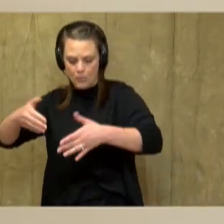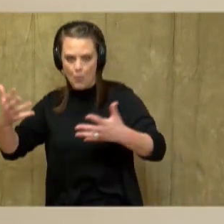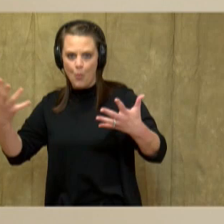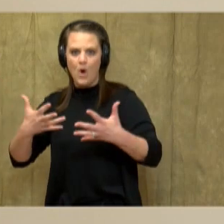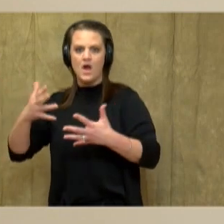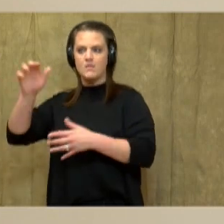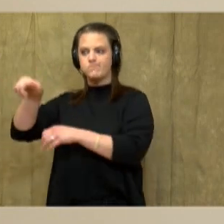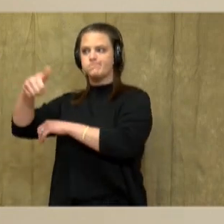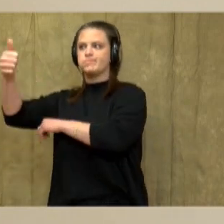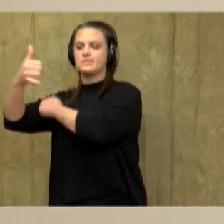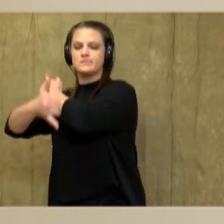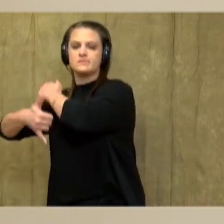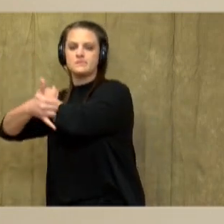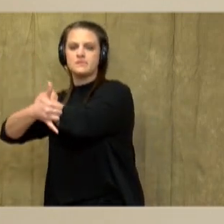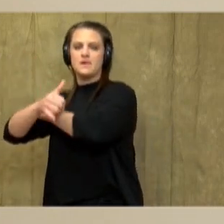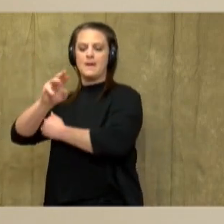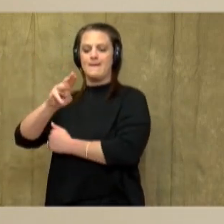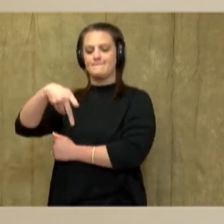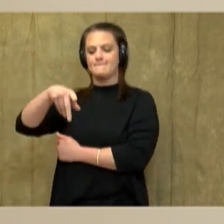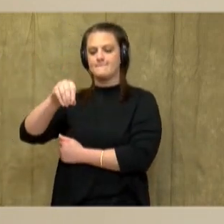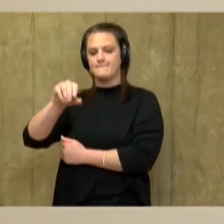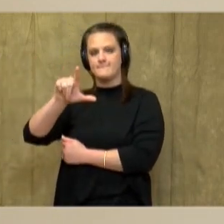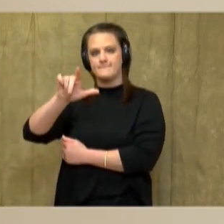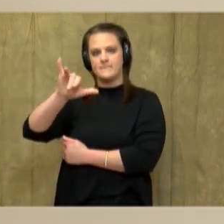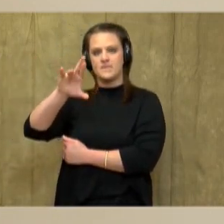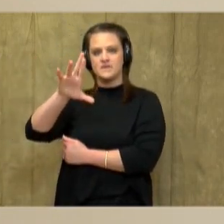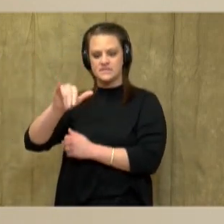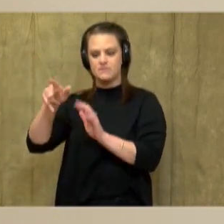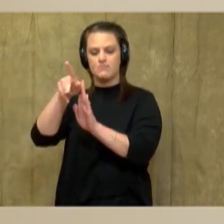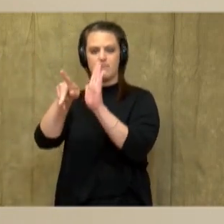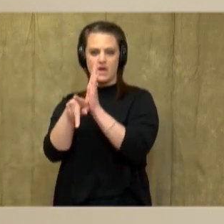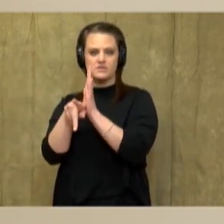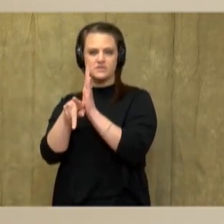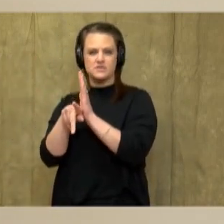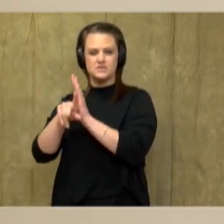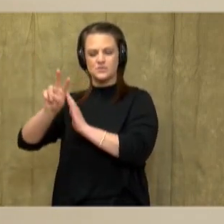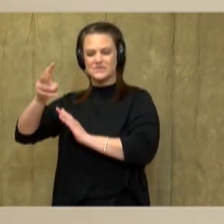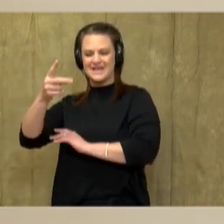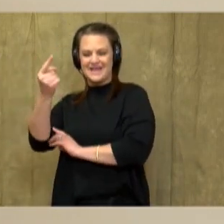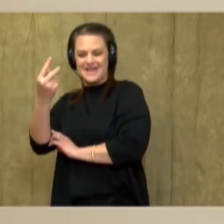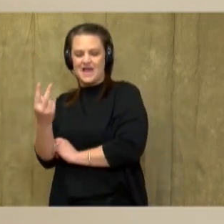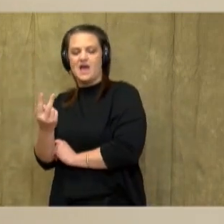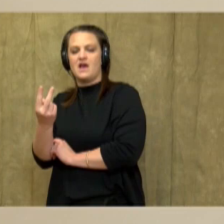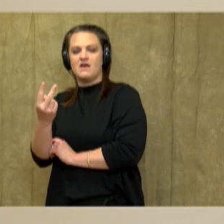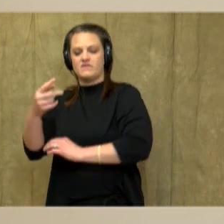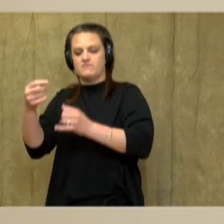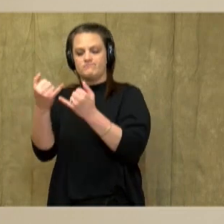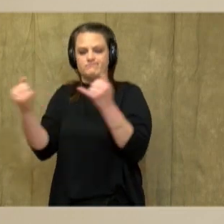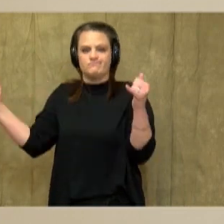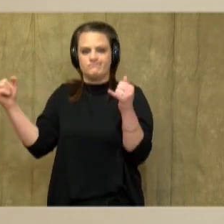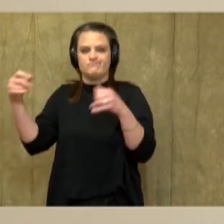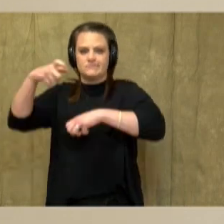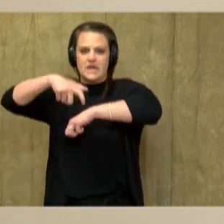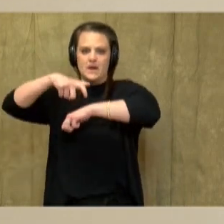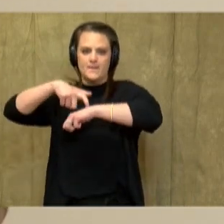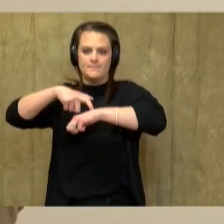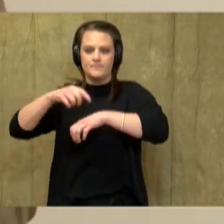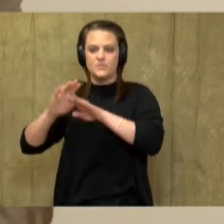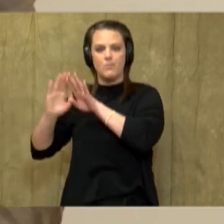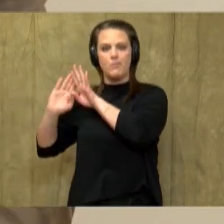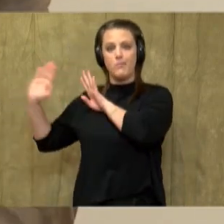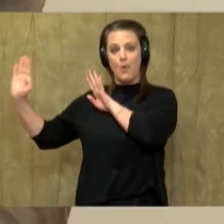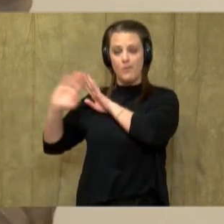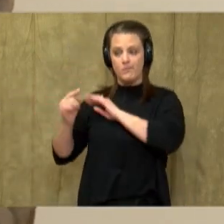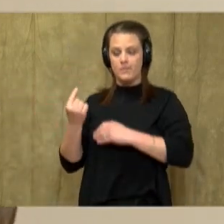policy specifically during the 60s and the 70s. So the second half of that timeline in that standard. So on the board I have our